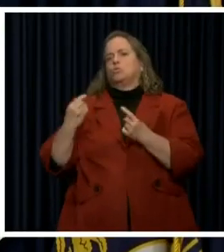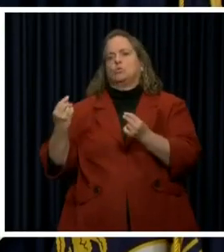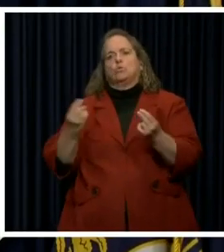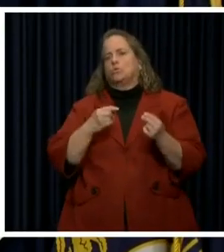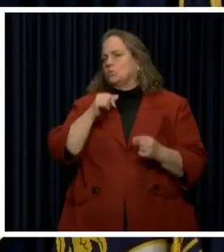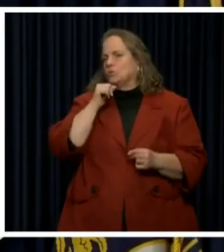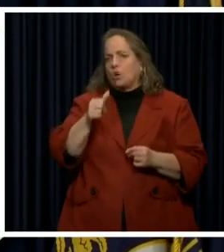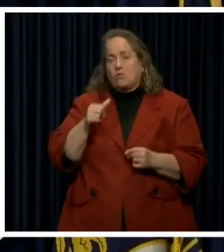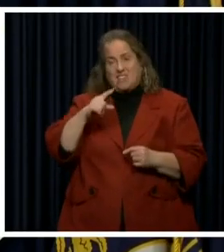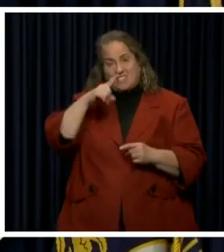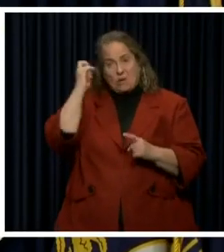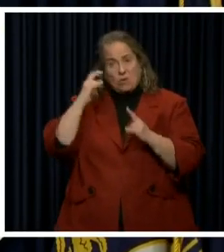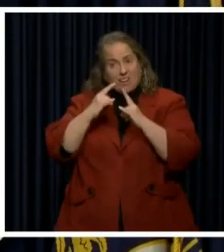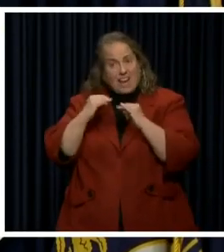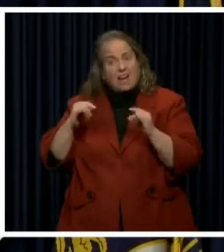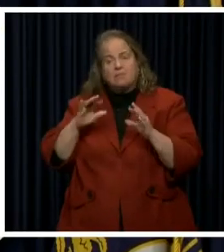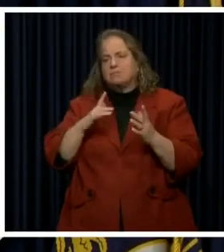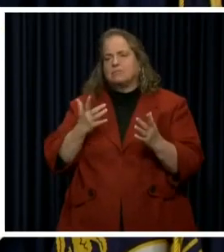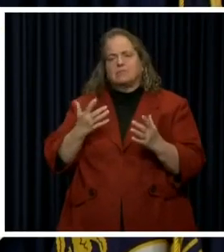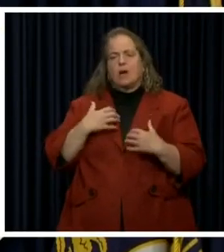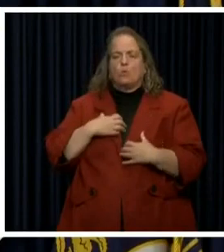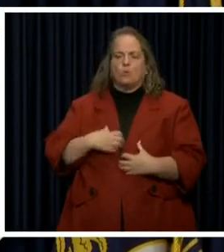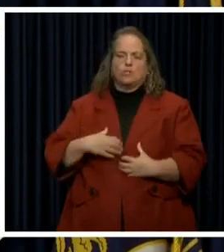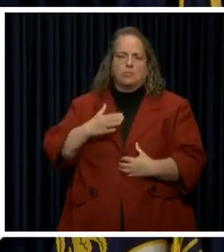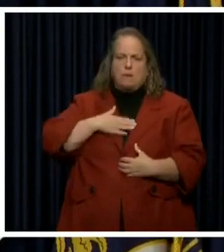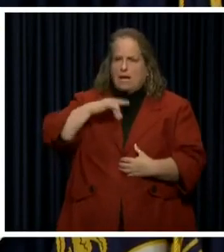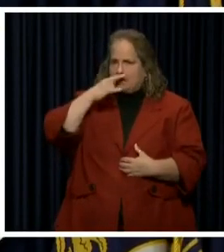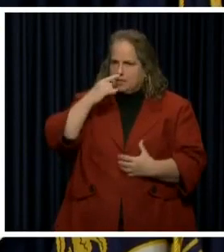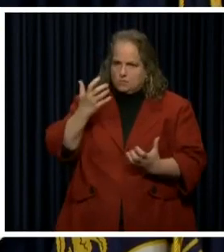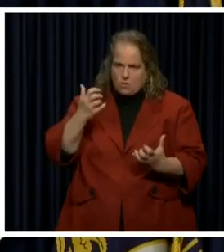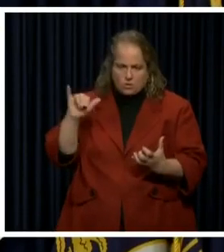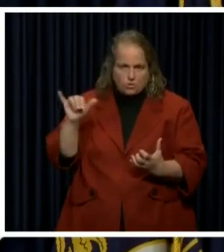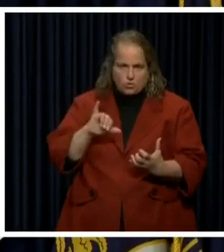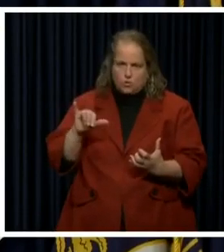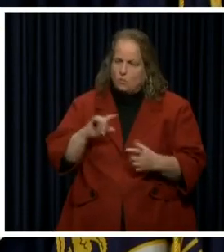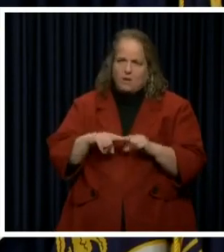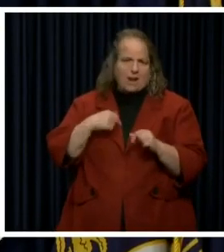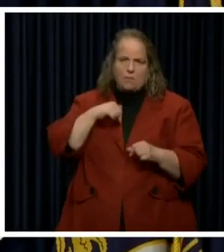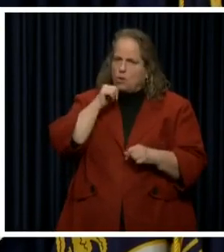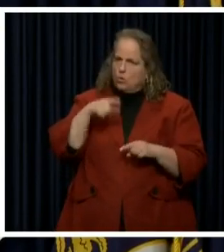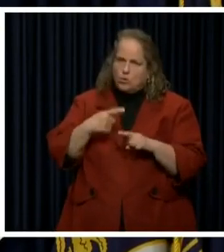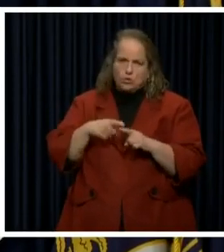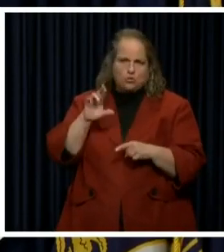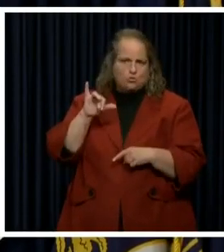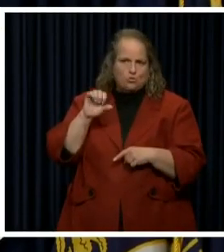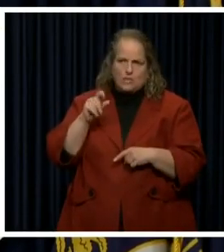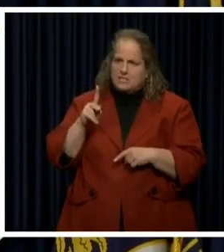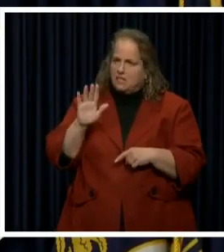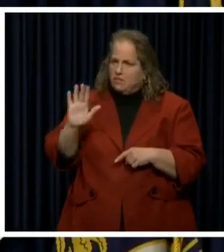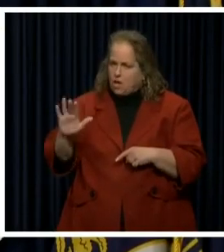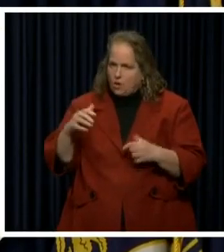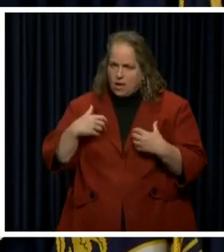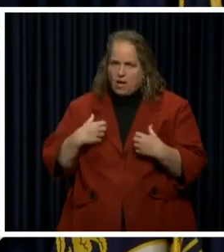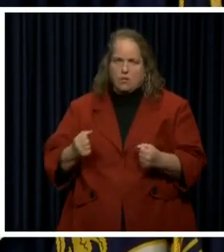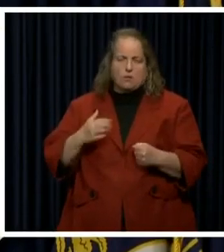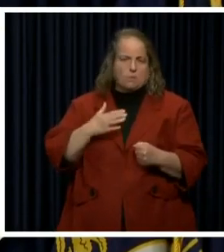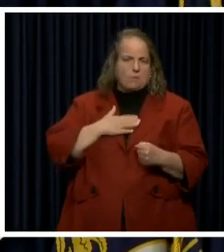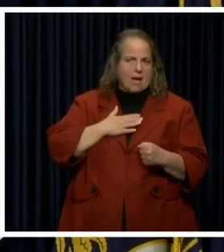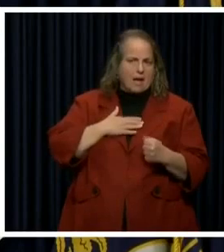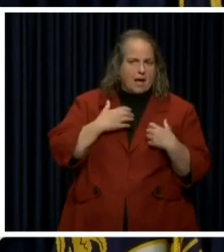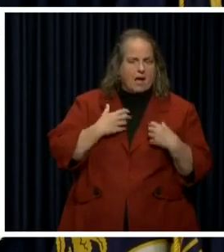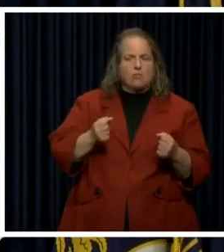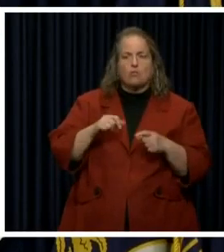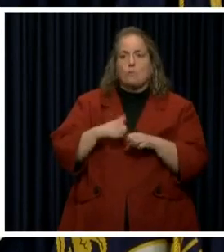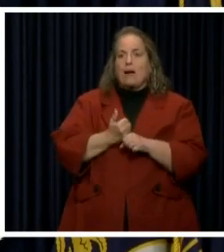it can't. And I'm not going to risk our and their health to try to make it exactly the same. We'll get past